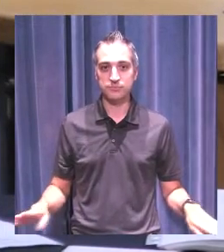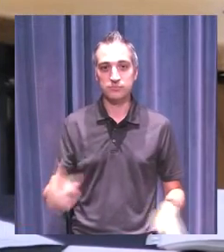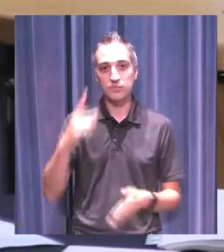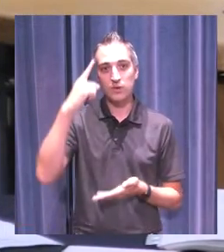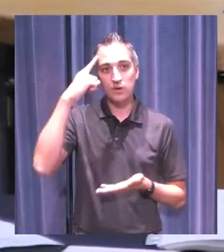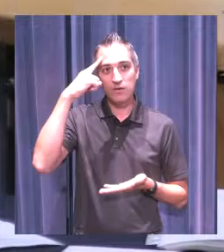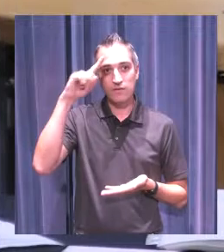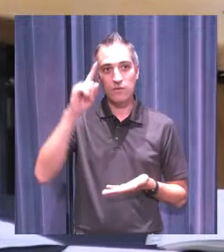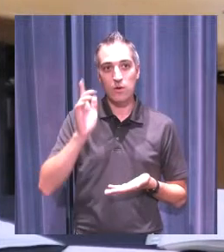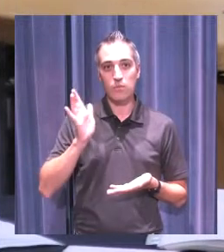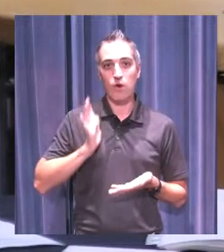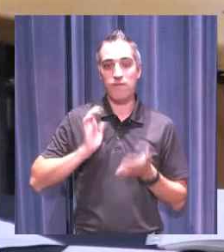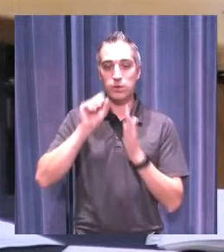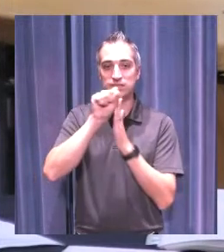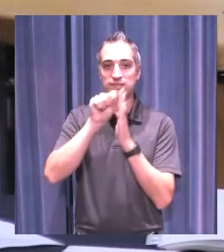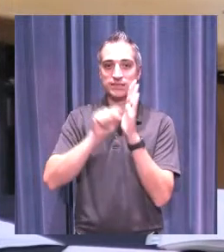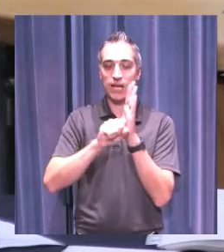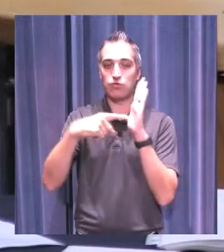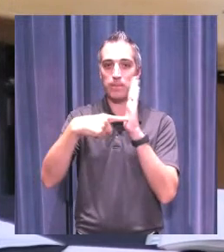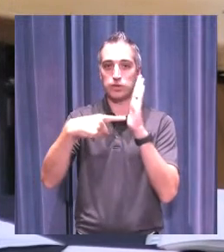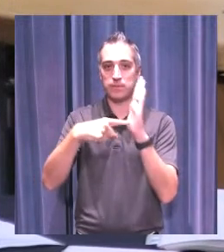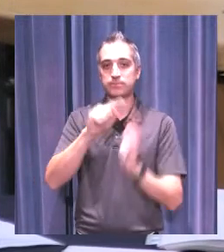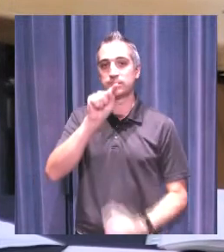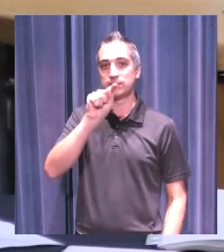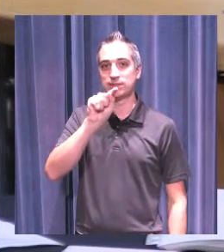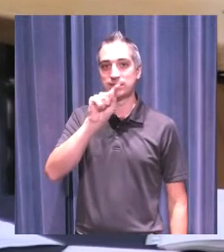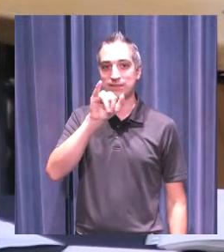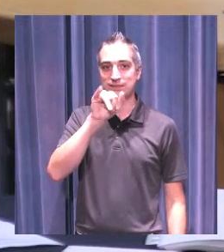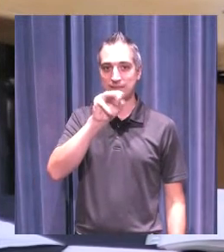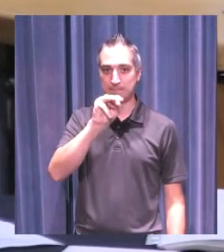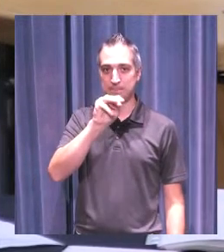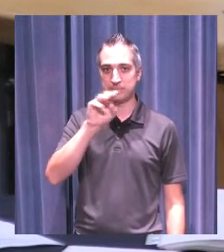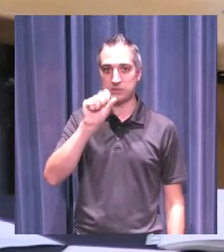for former State Representative Tim Sneller